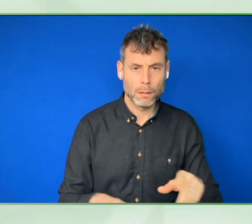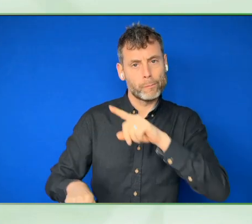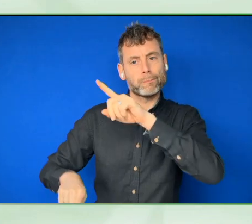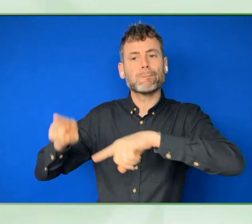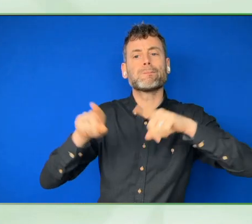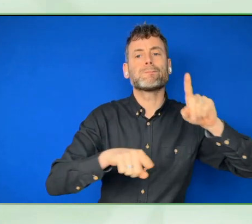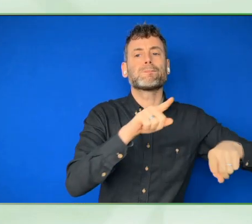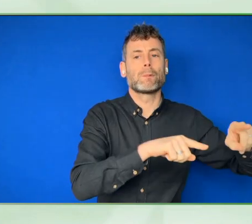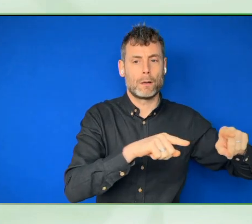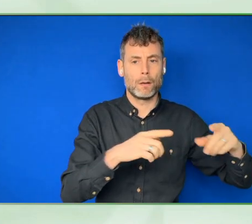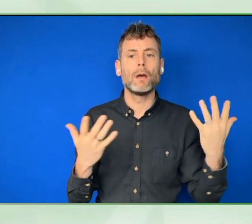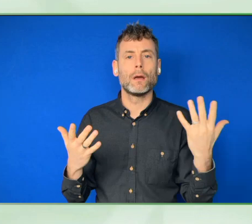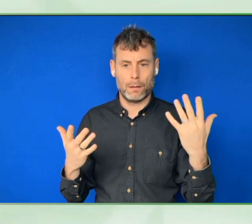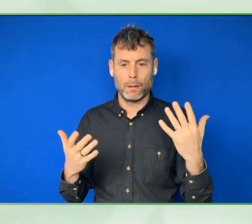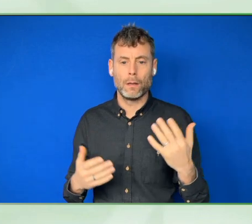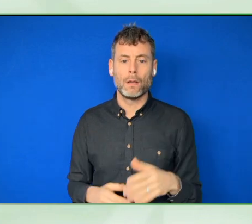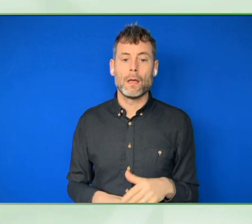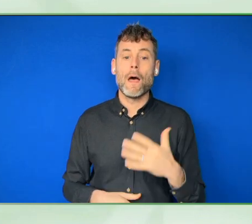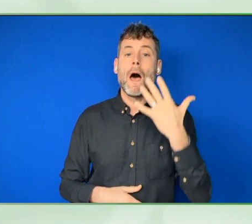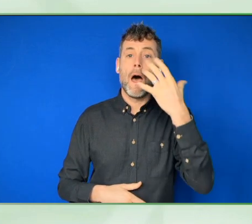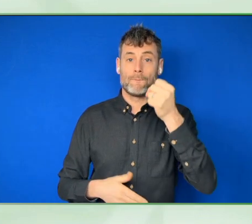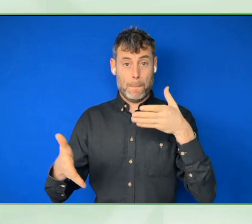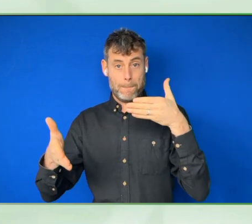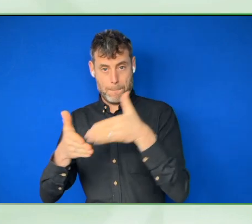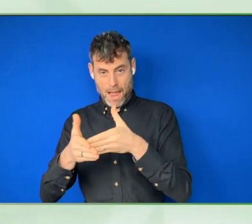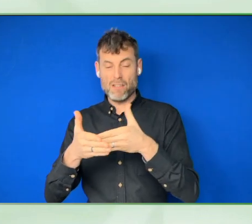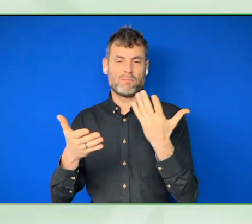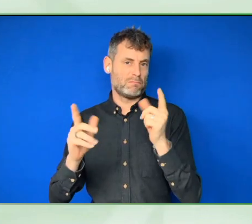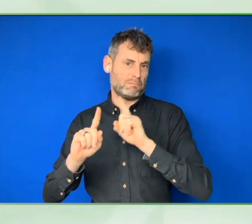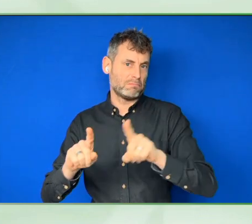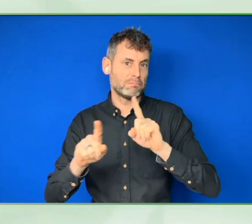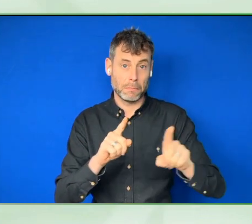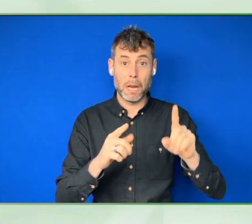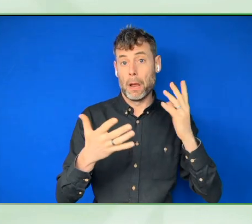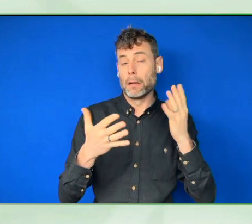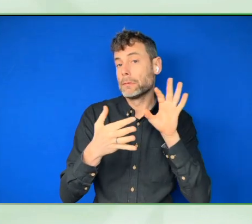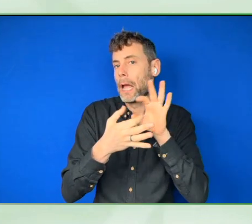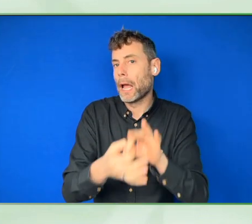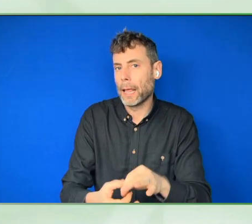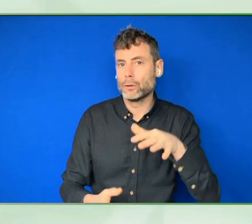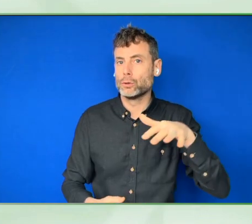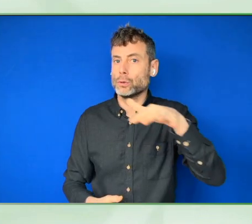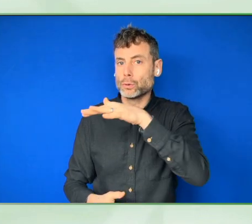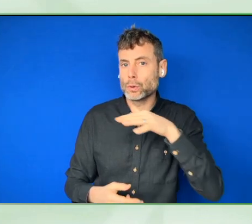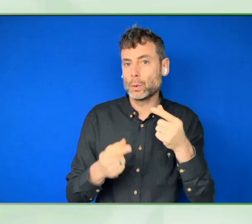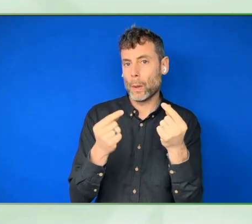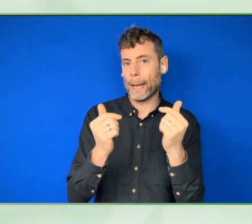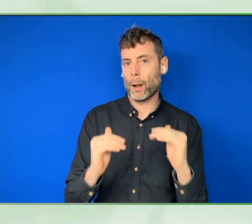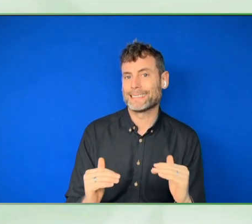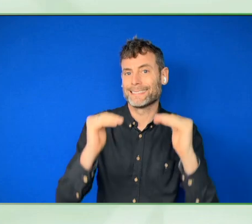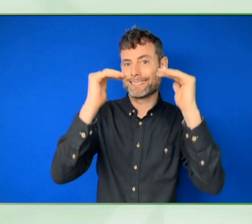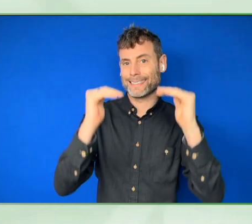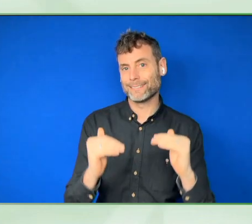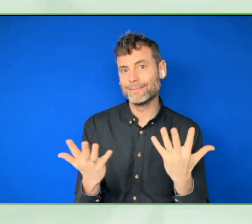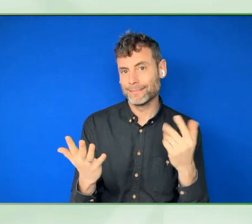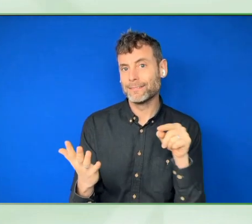to name a few, these barriers are very real. They're very real. And so in today's session, we're